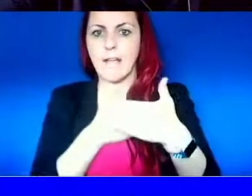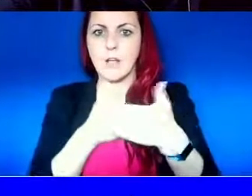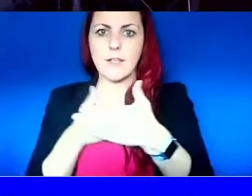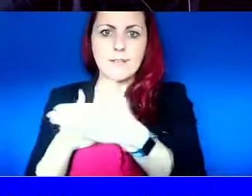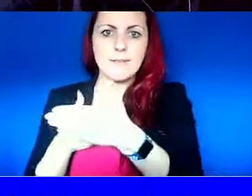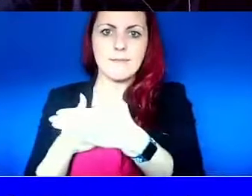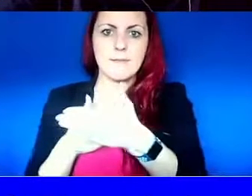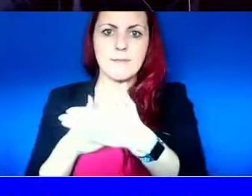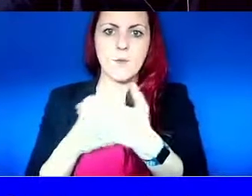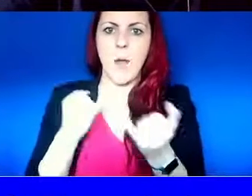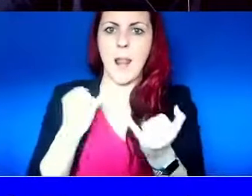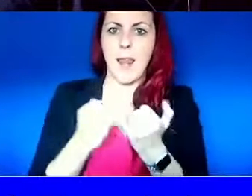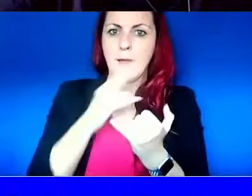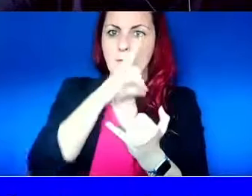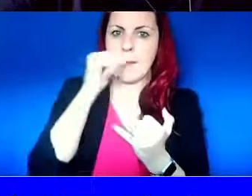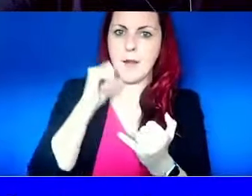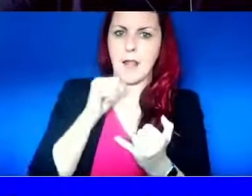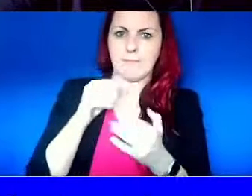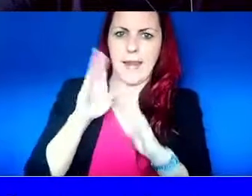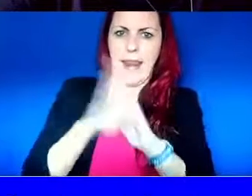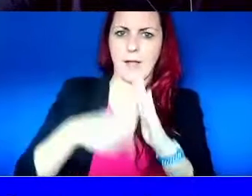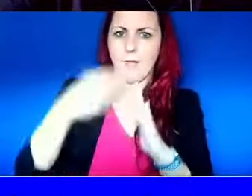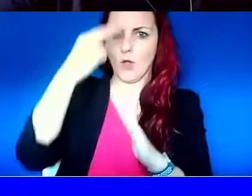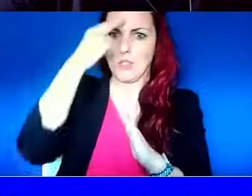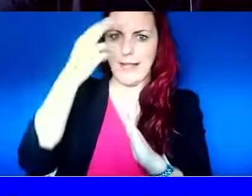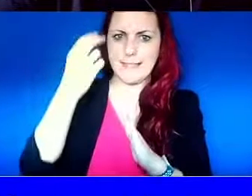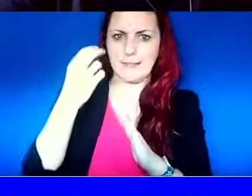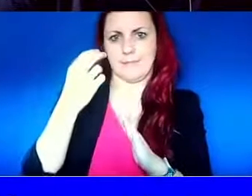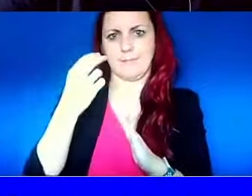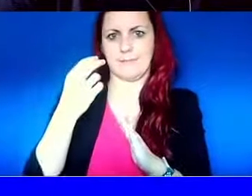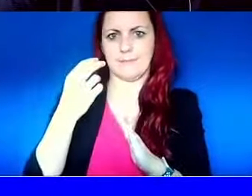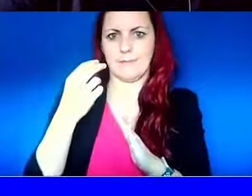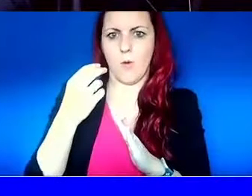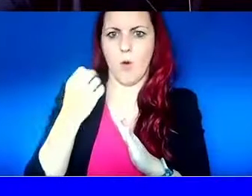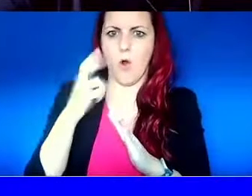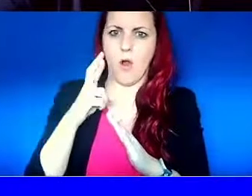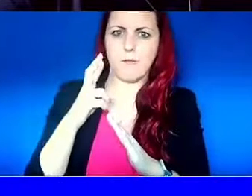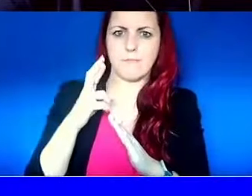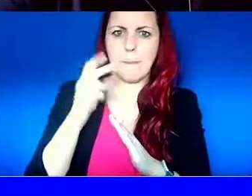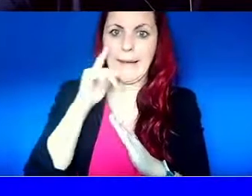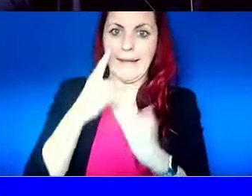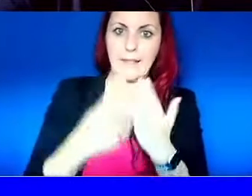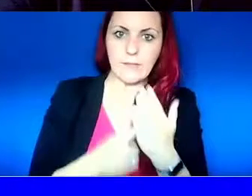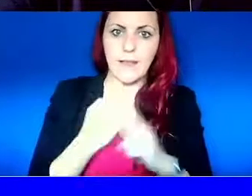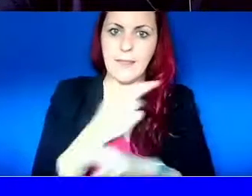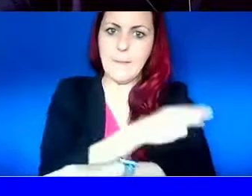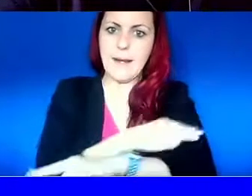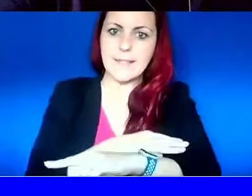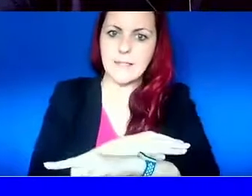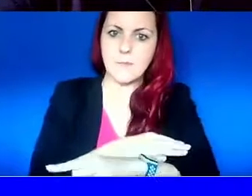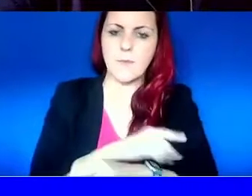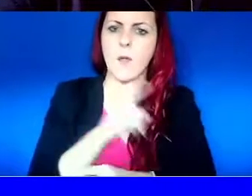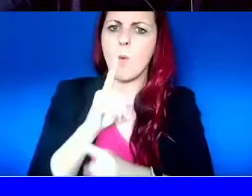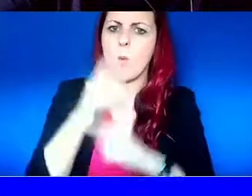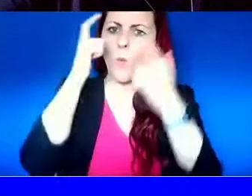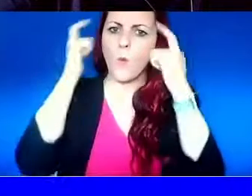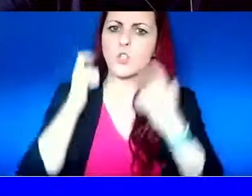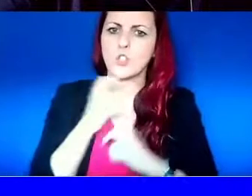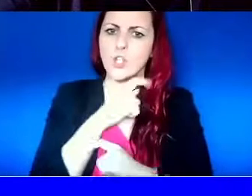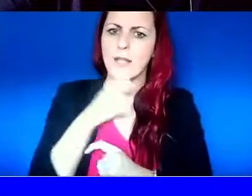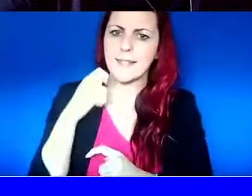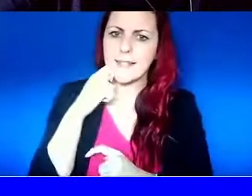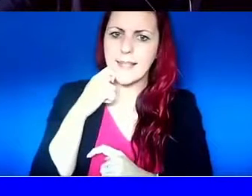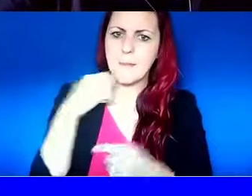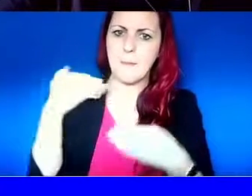interaction with the deaf community. One judge that we spoke to said that, by doing this, you've triggered